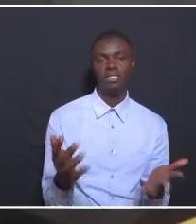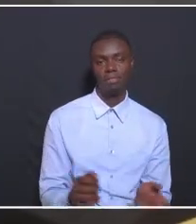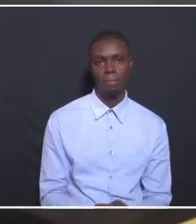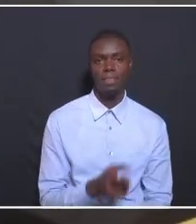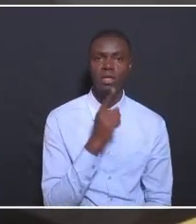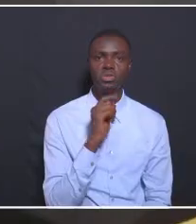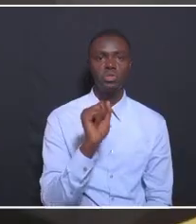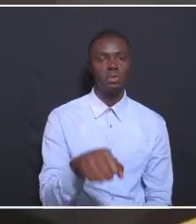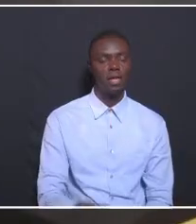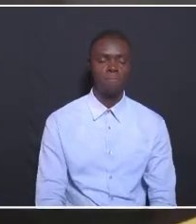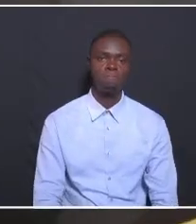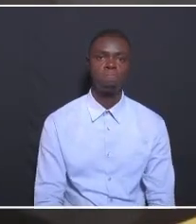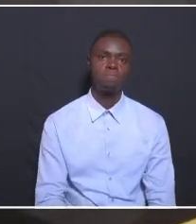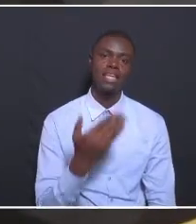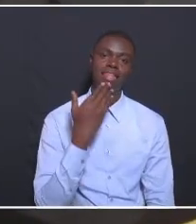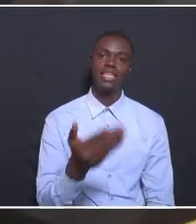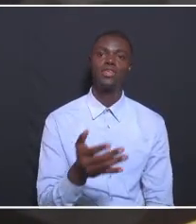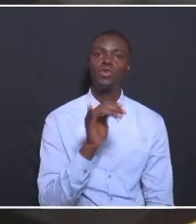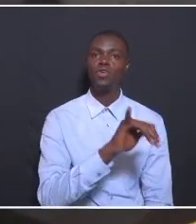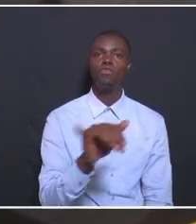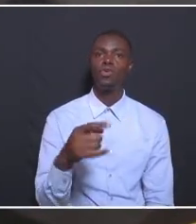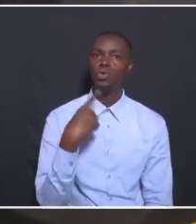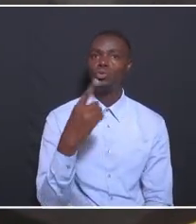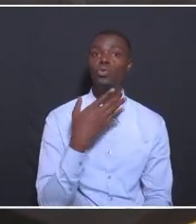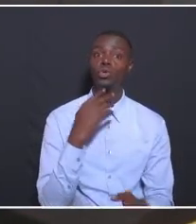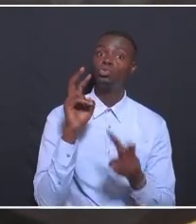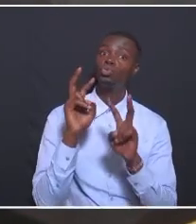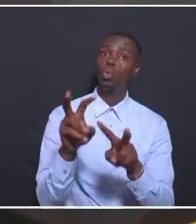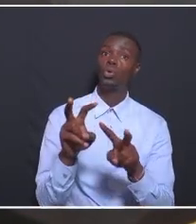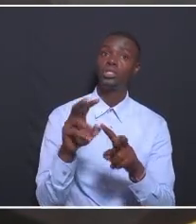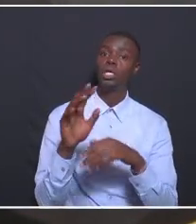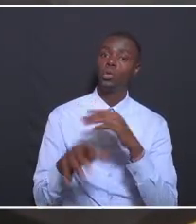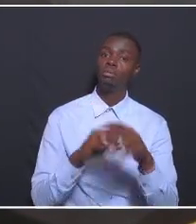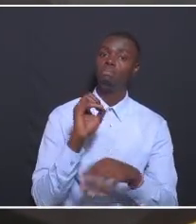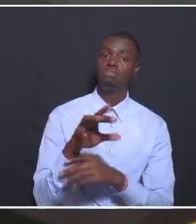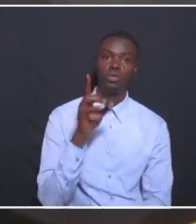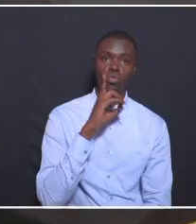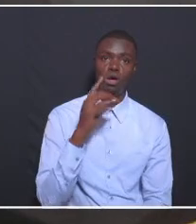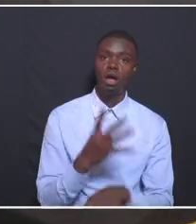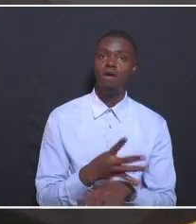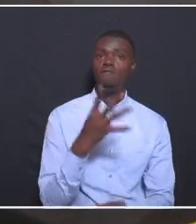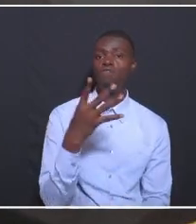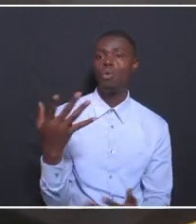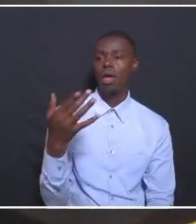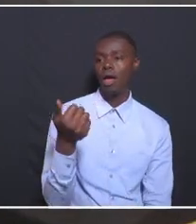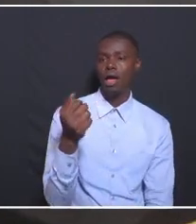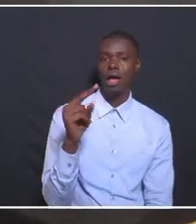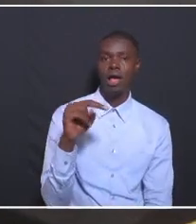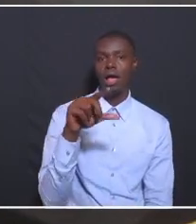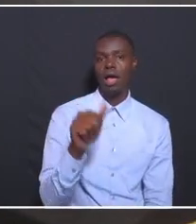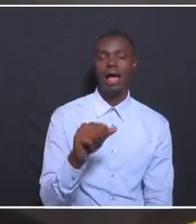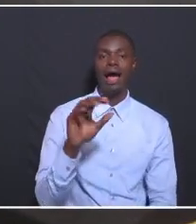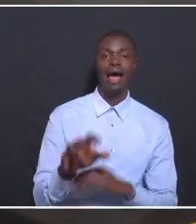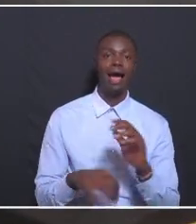So thank you. For those who want to watch it, it will be screening tomorrow at 4 at Anga Cinema, if you're